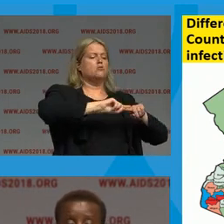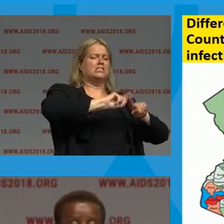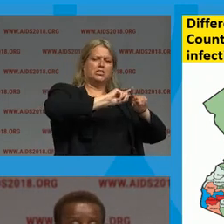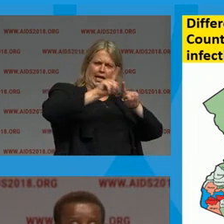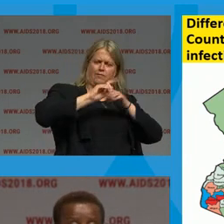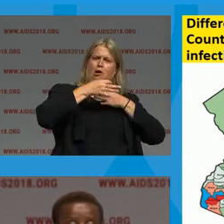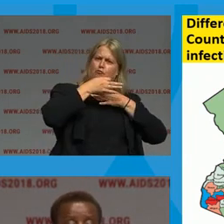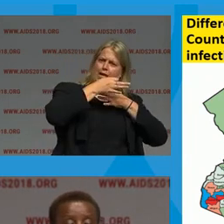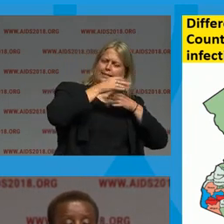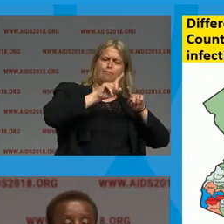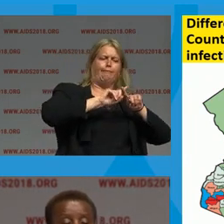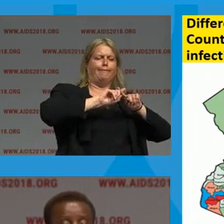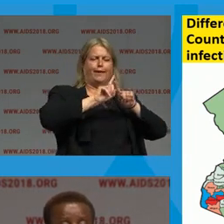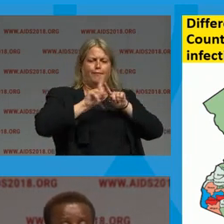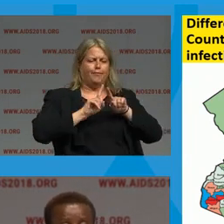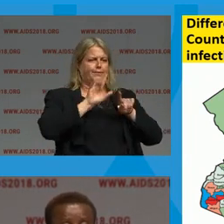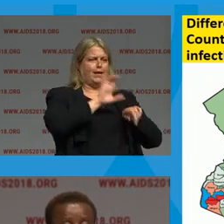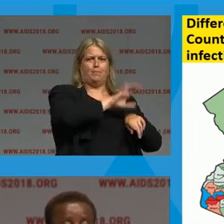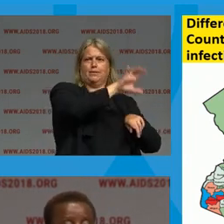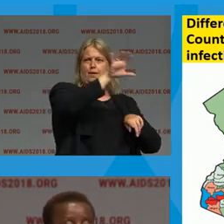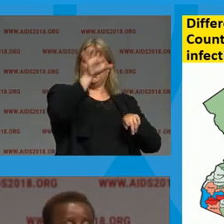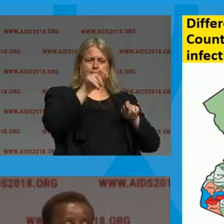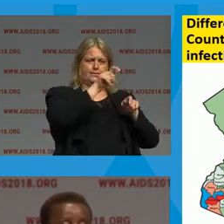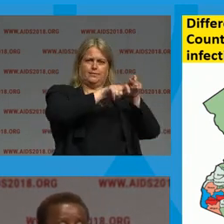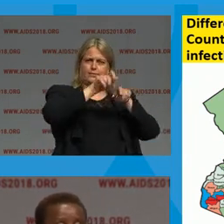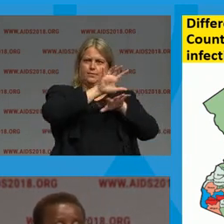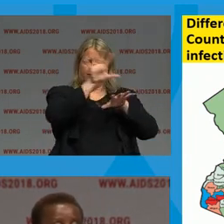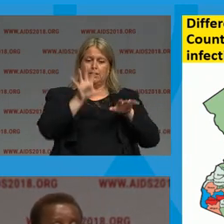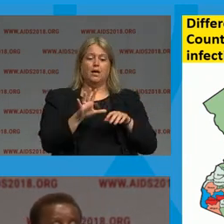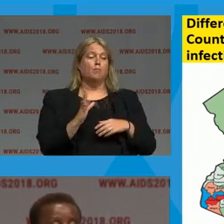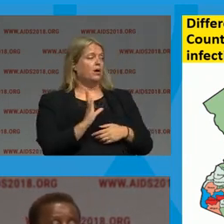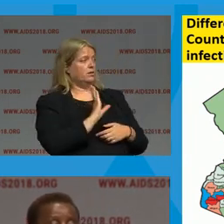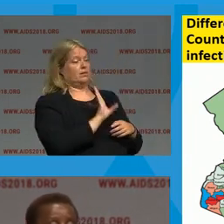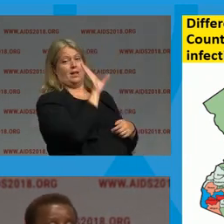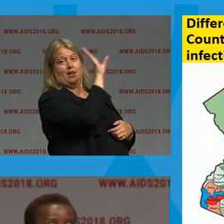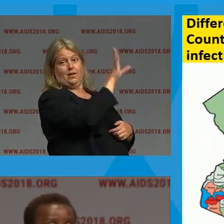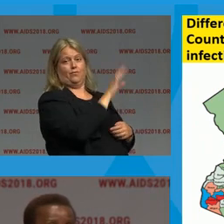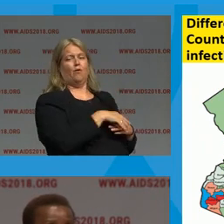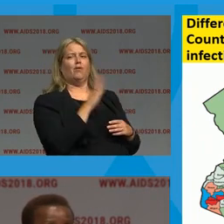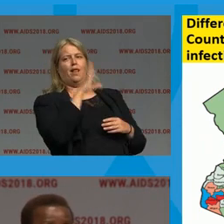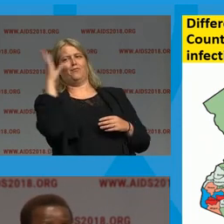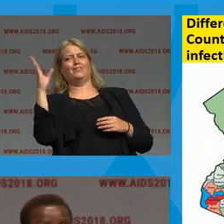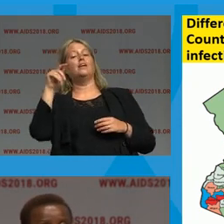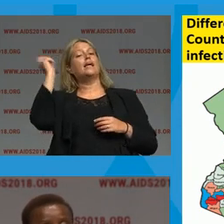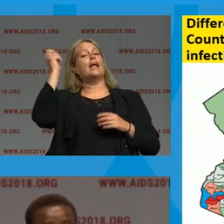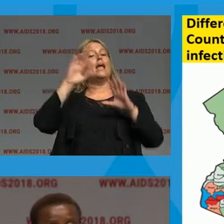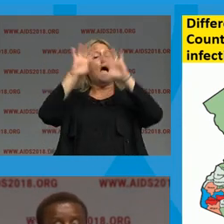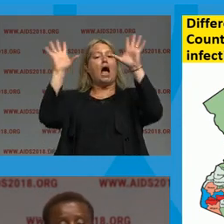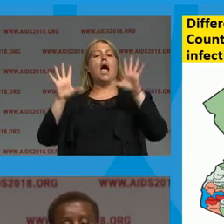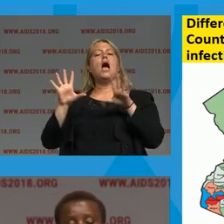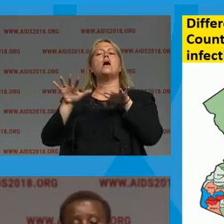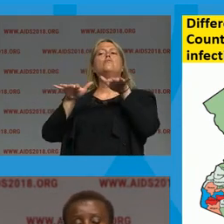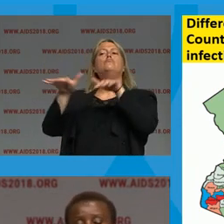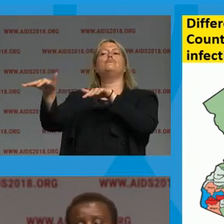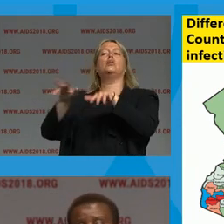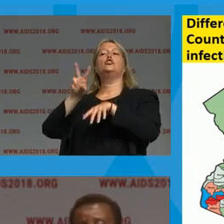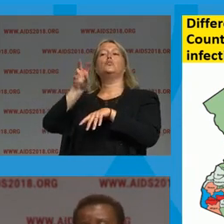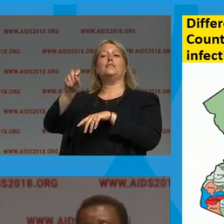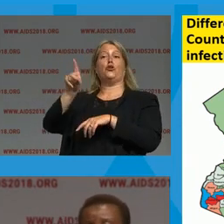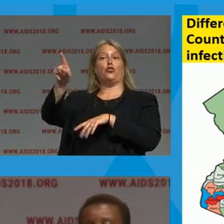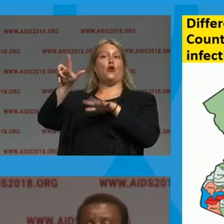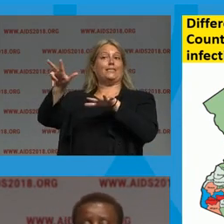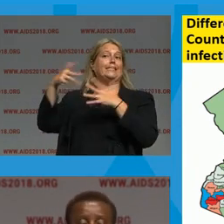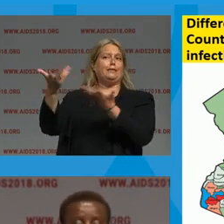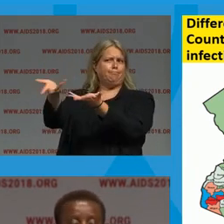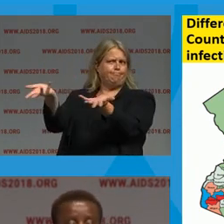different epidemics. And the graph on your left, which is a map of Kenya, shows you prevalence in 2013 that was